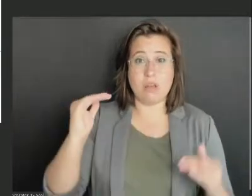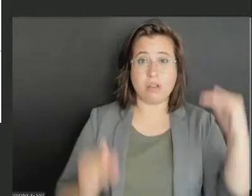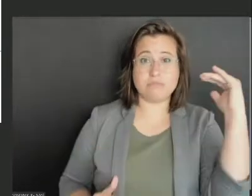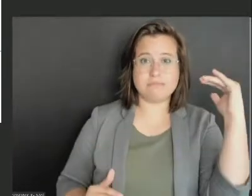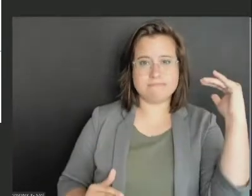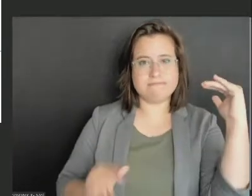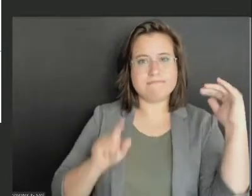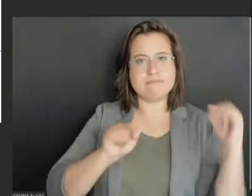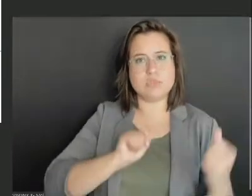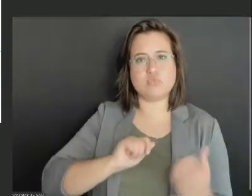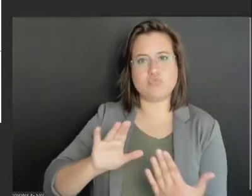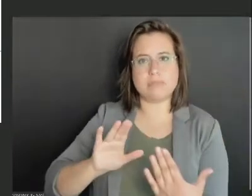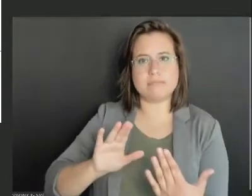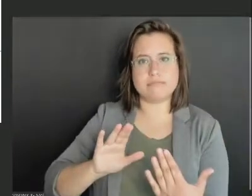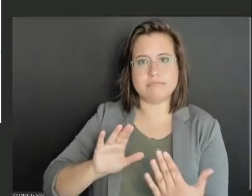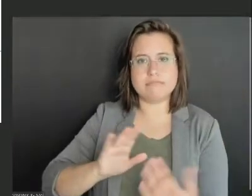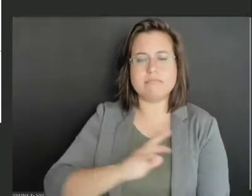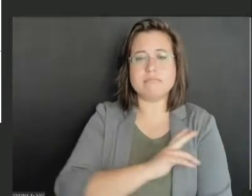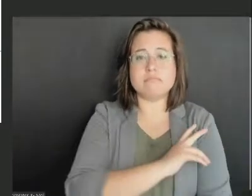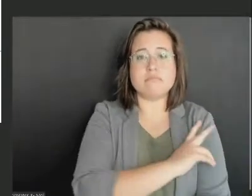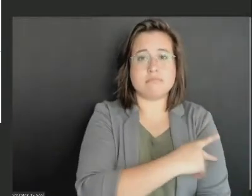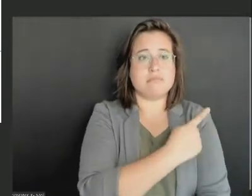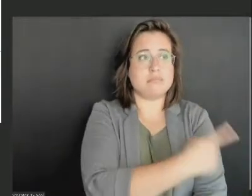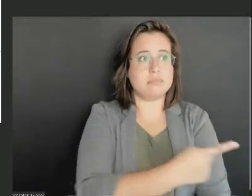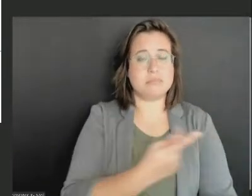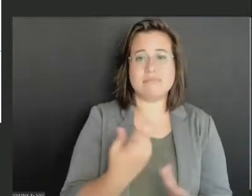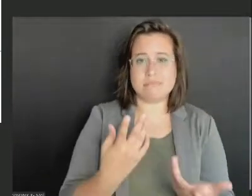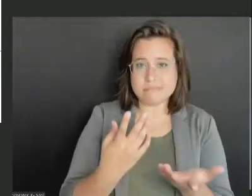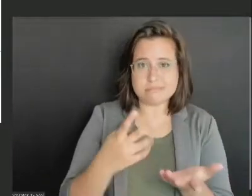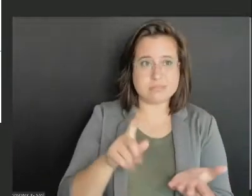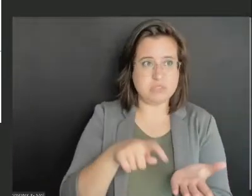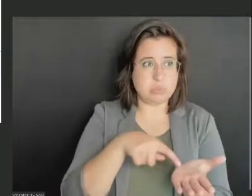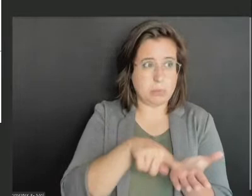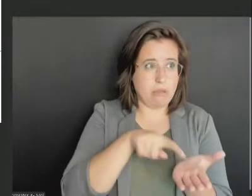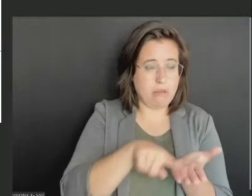patients substantially inhibits their ability to care for this population.